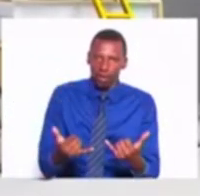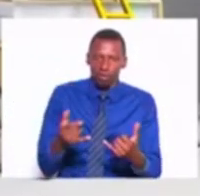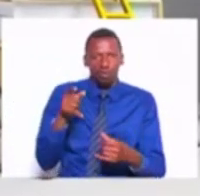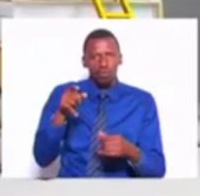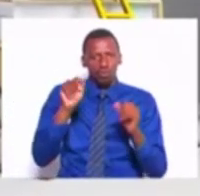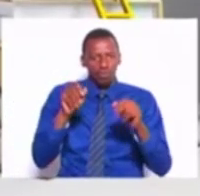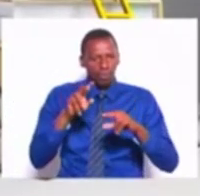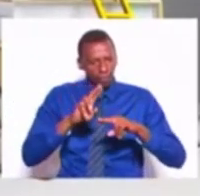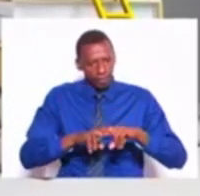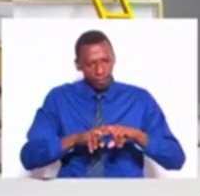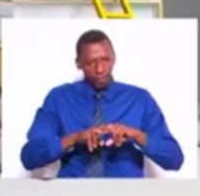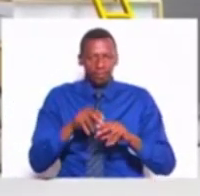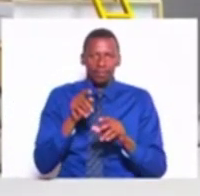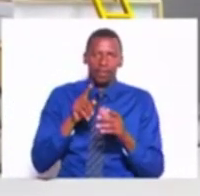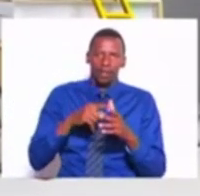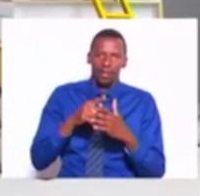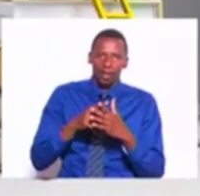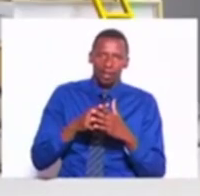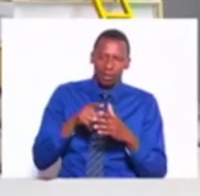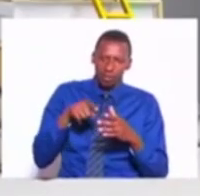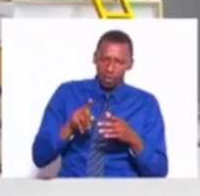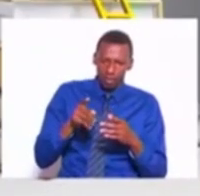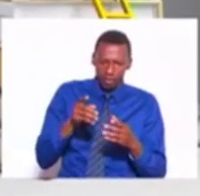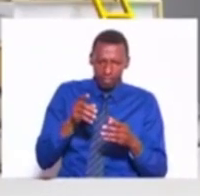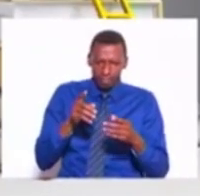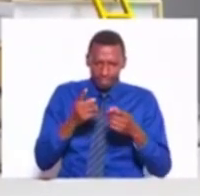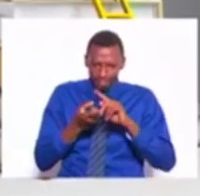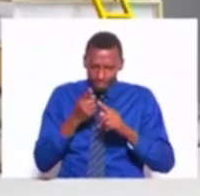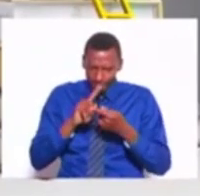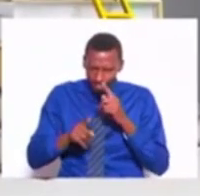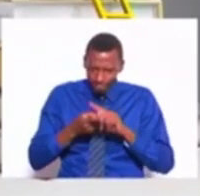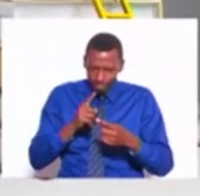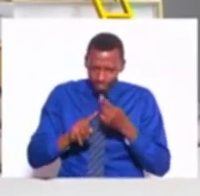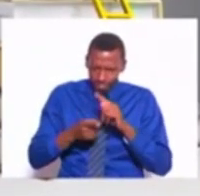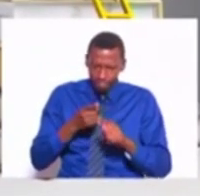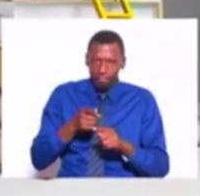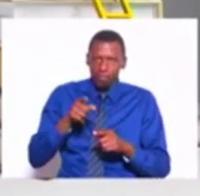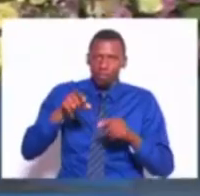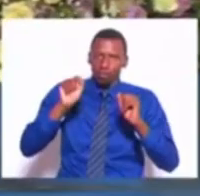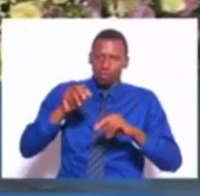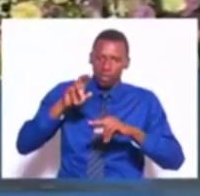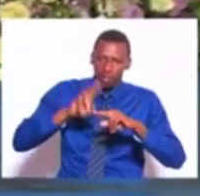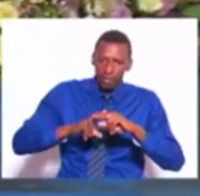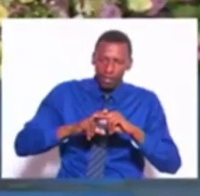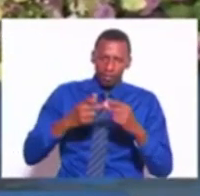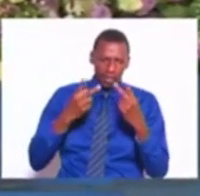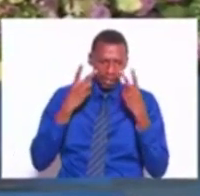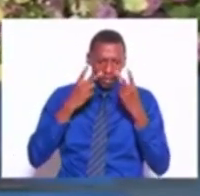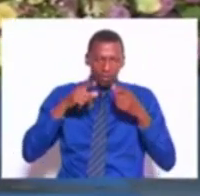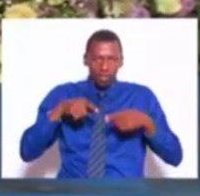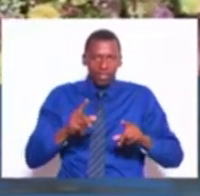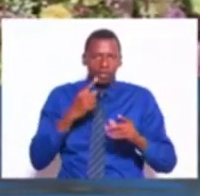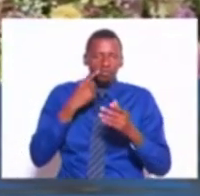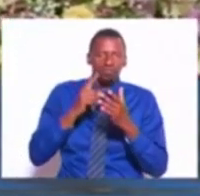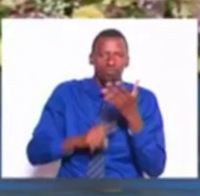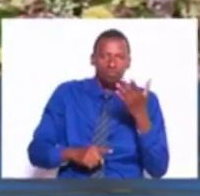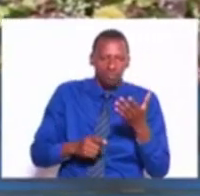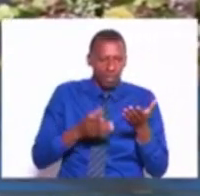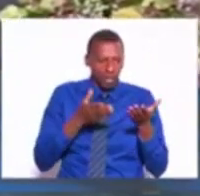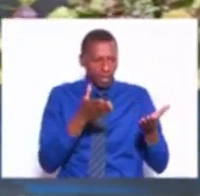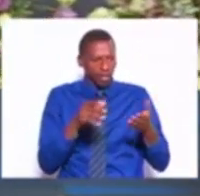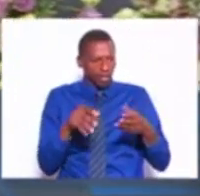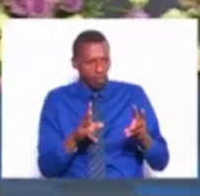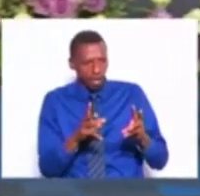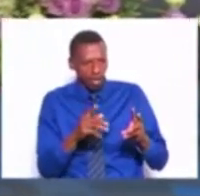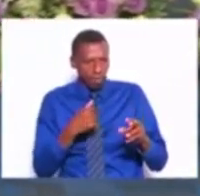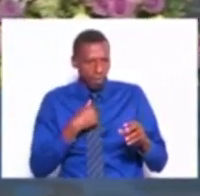sit down and make your own evaluation? Can you sit down and look at yourself and say, this way I was